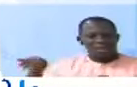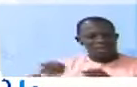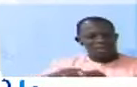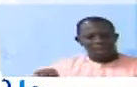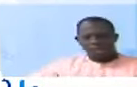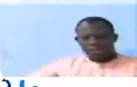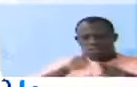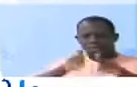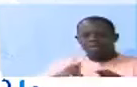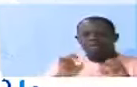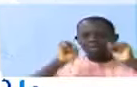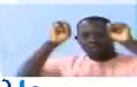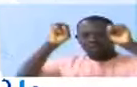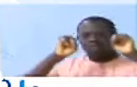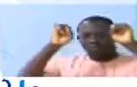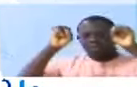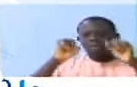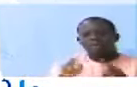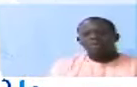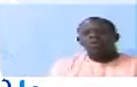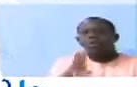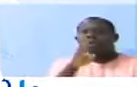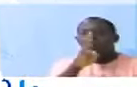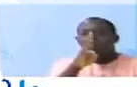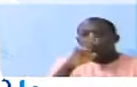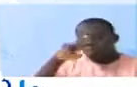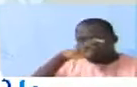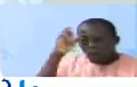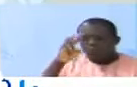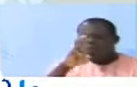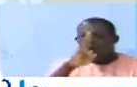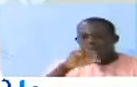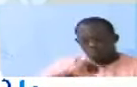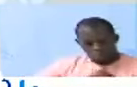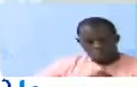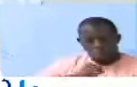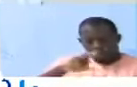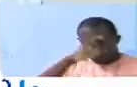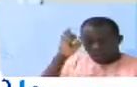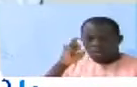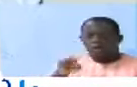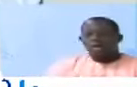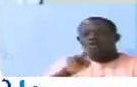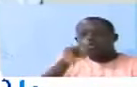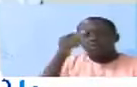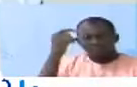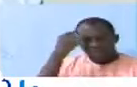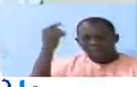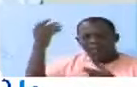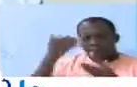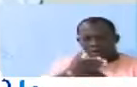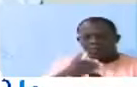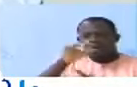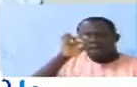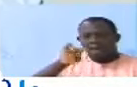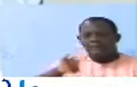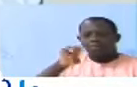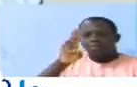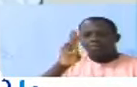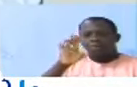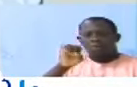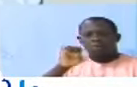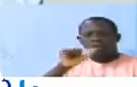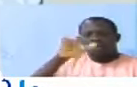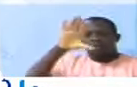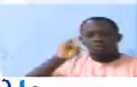Whose work do you believe Musa Kinte was doing at the time? Ile jiko ko Musa Kinte atartak ka jumaladu ko tartan